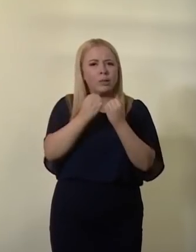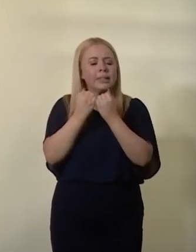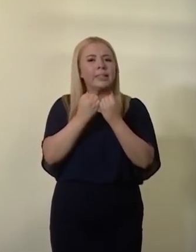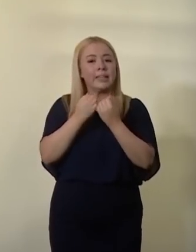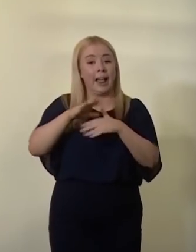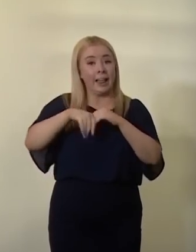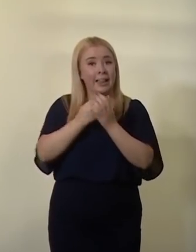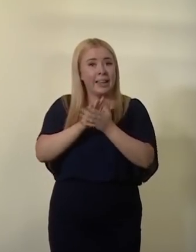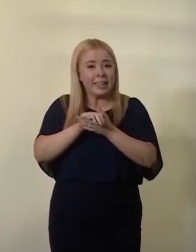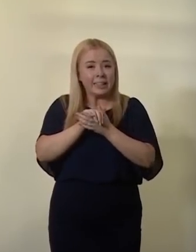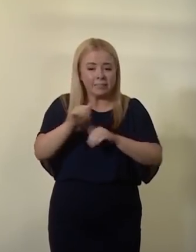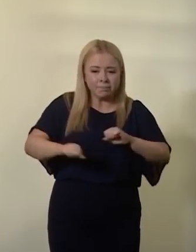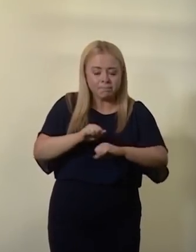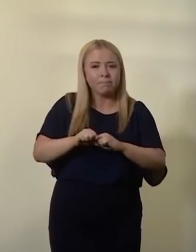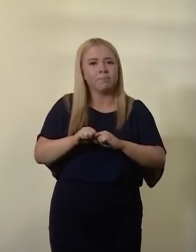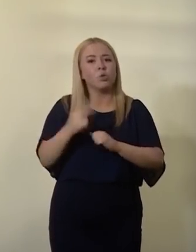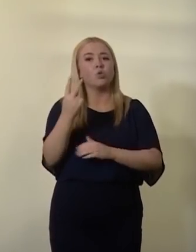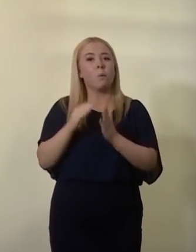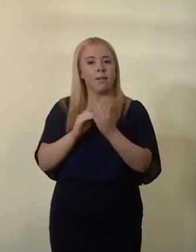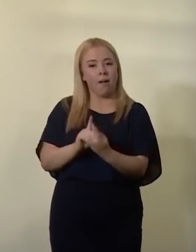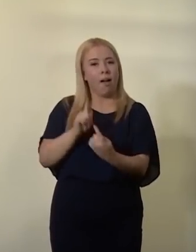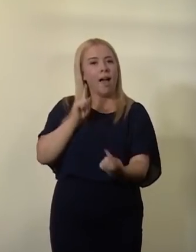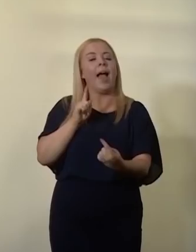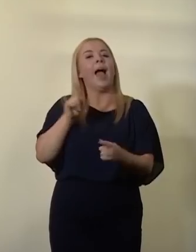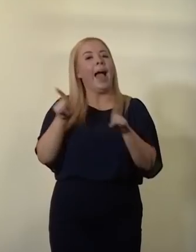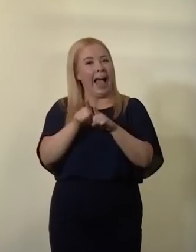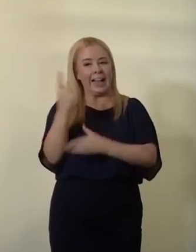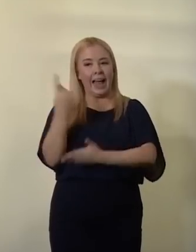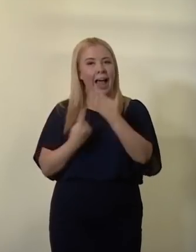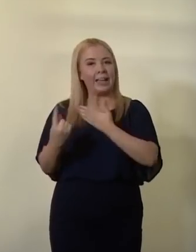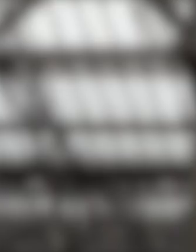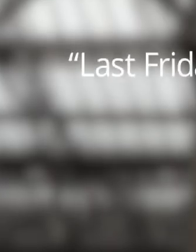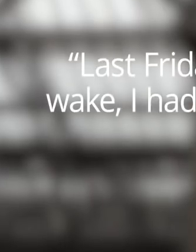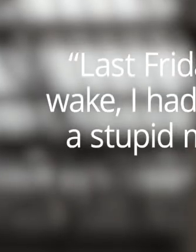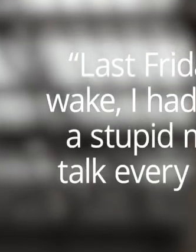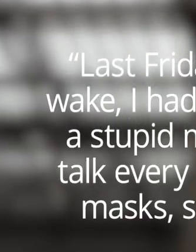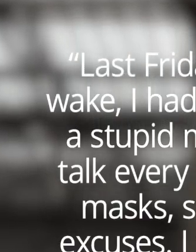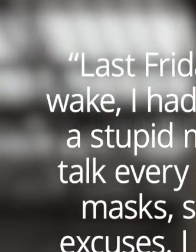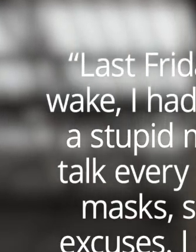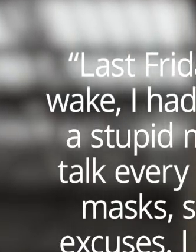keep 2 metre distance and self-isolate and get tested if you have symptoms. We